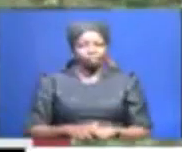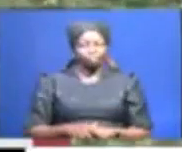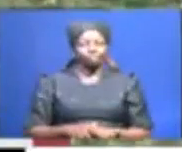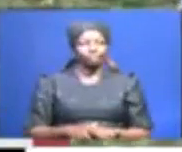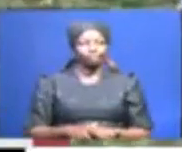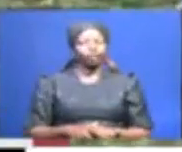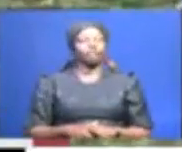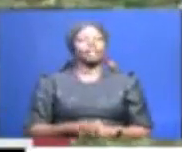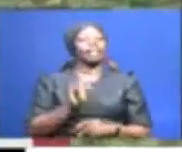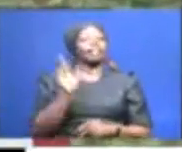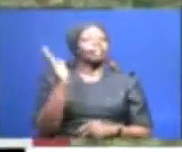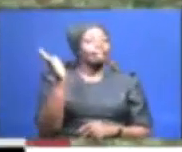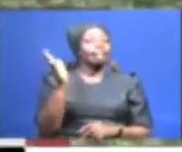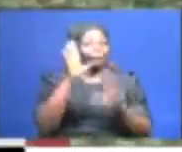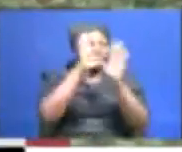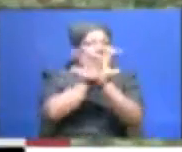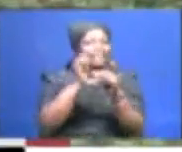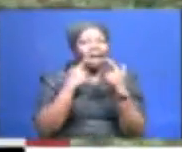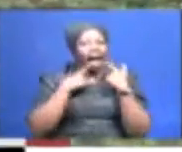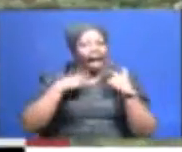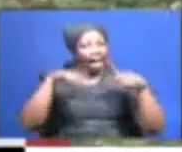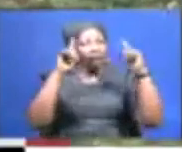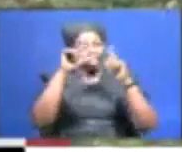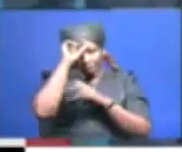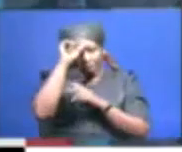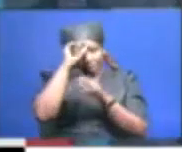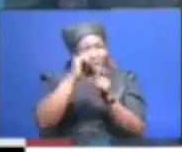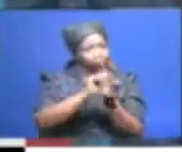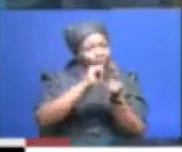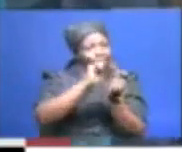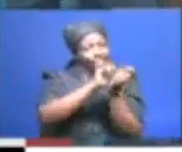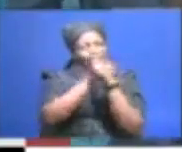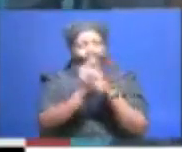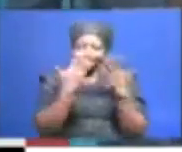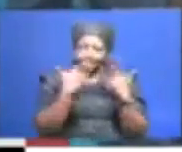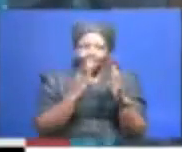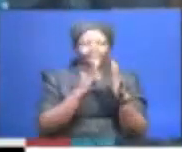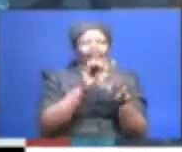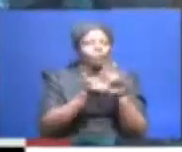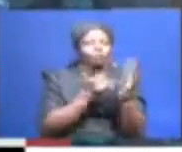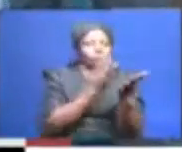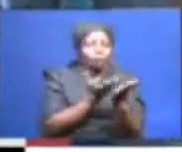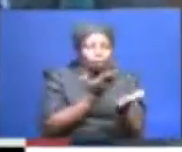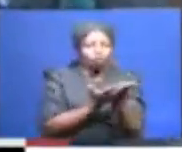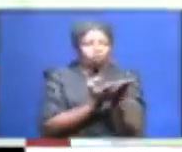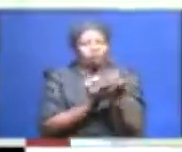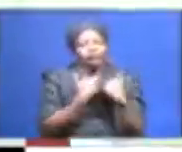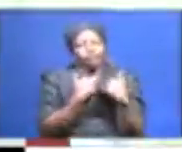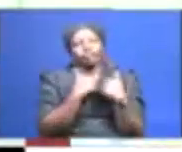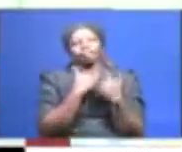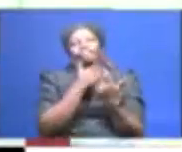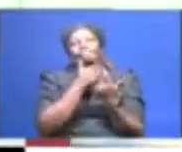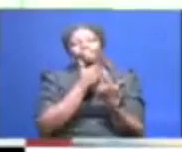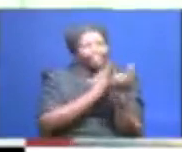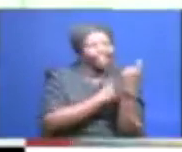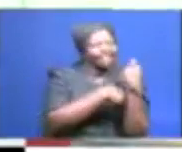It was here that the president announced that the government had made an about-turn on the proposal to have state sugar millers privatized. The move that had been